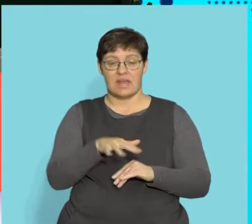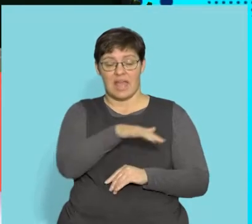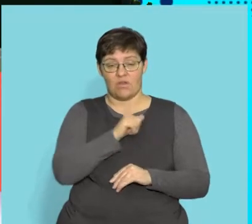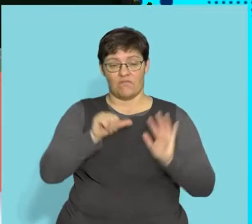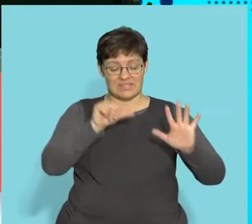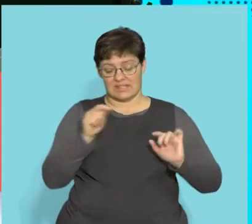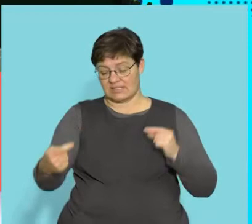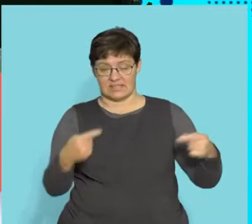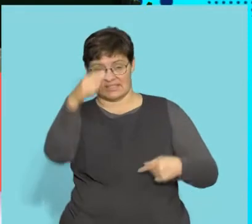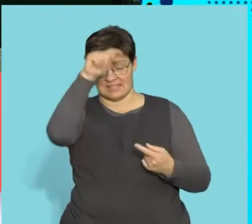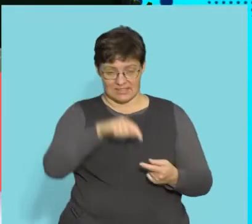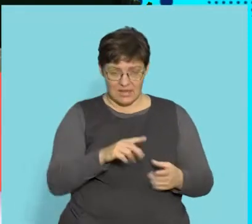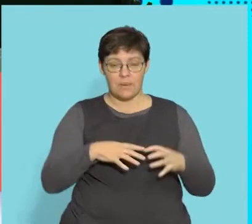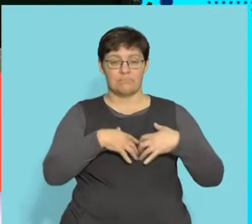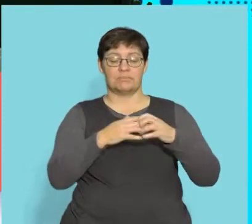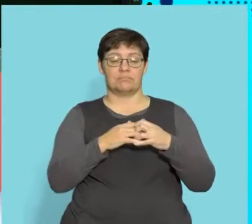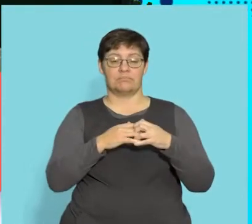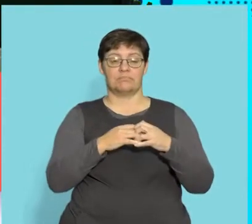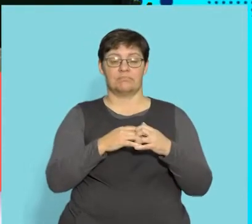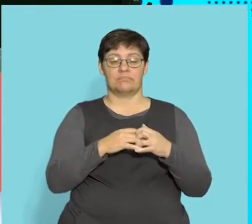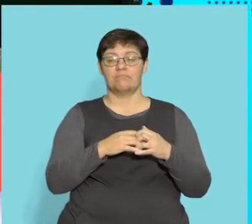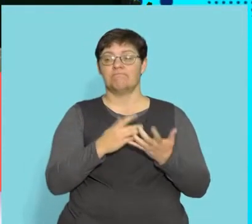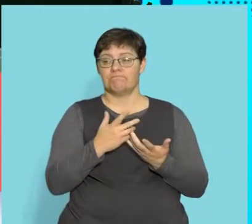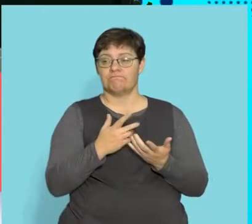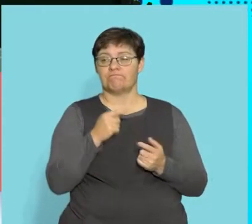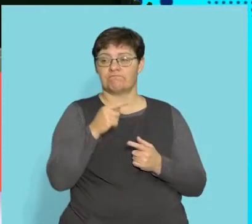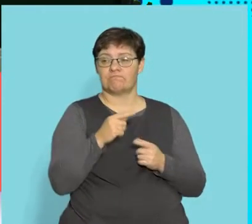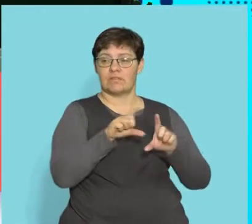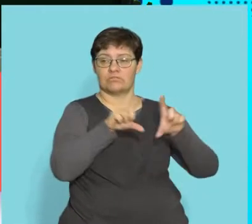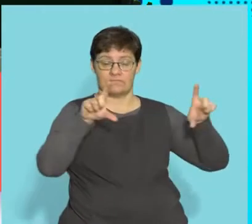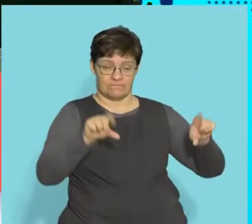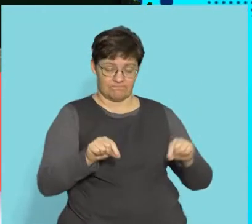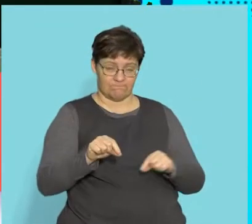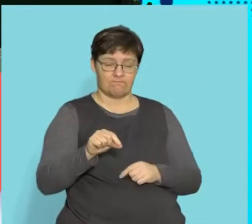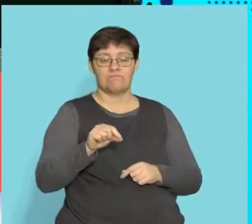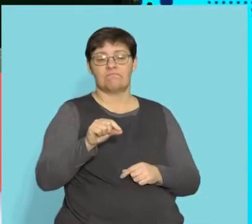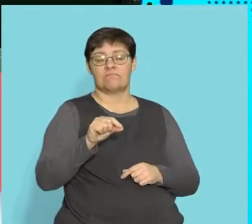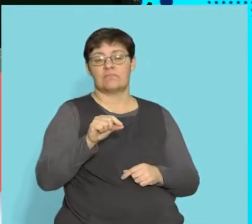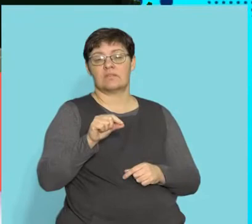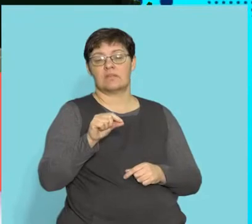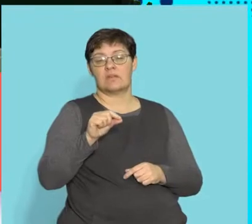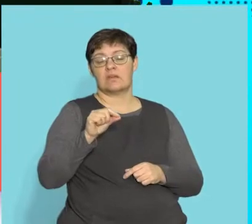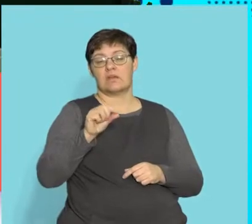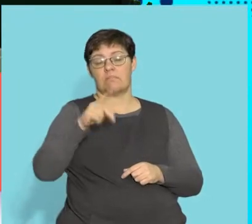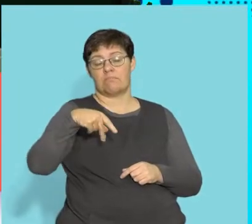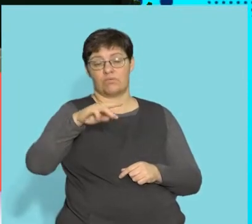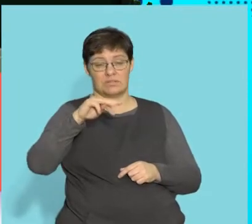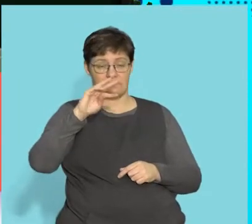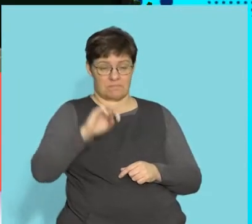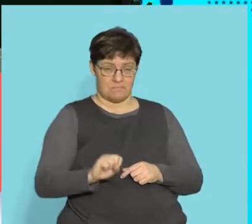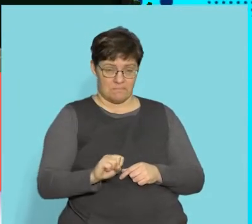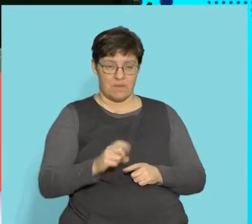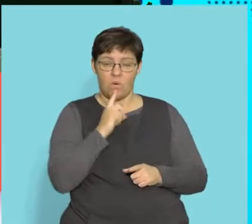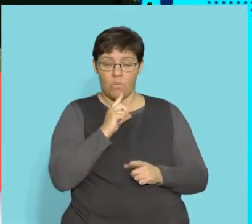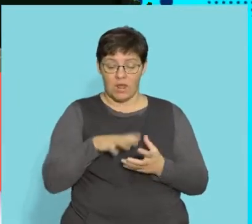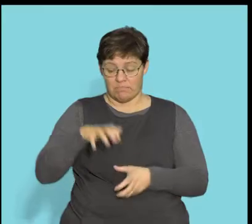of the 6 surfaces that make up the rectangular prism, the units are squared. It's only cubed for volume. Let's go to the